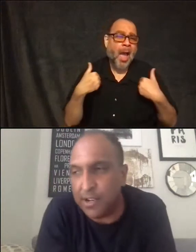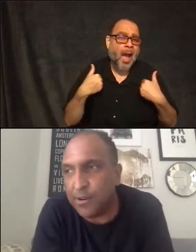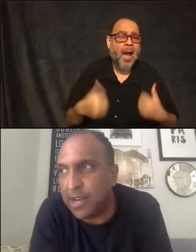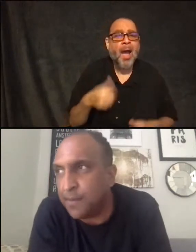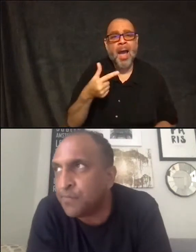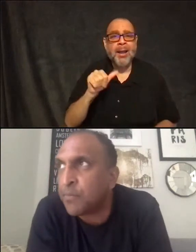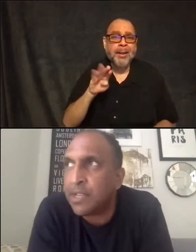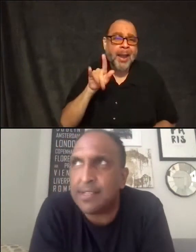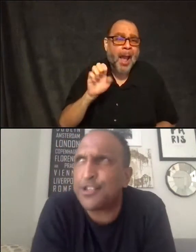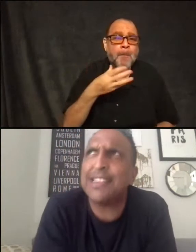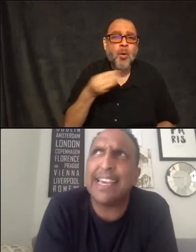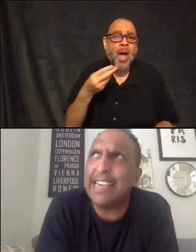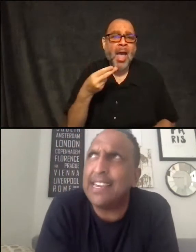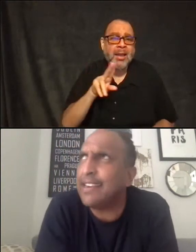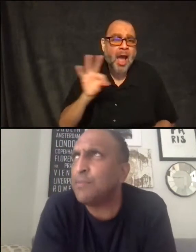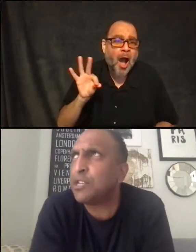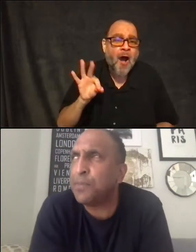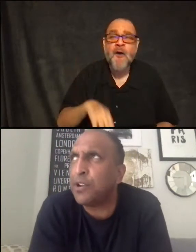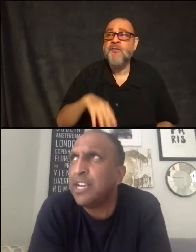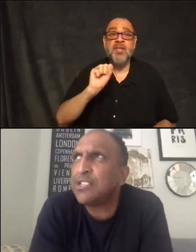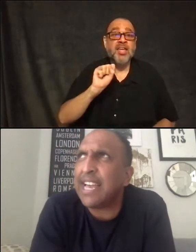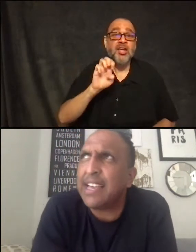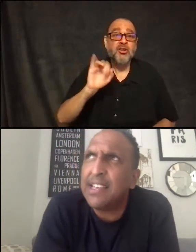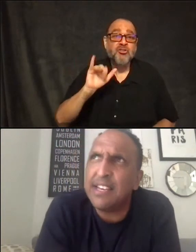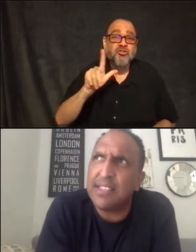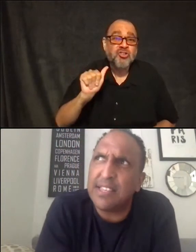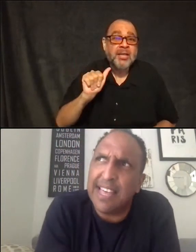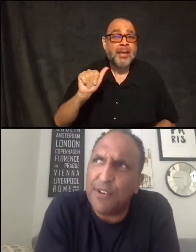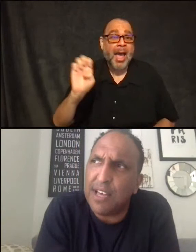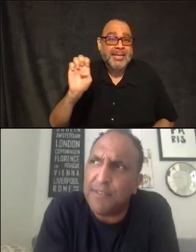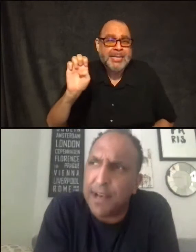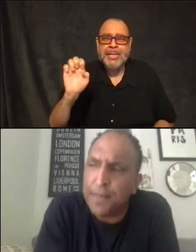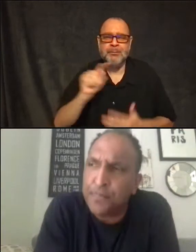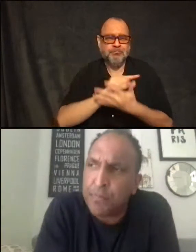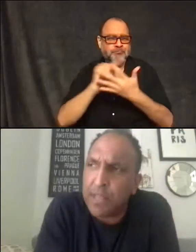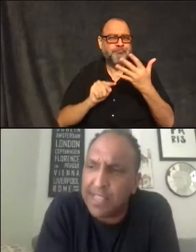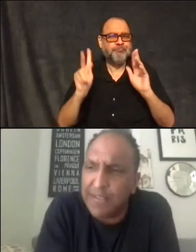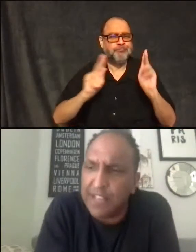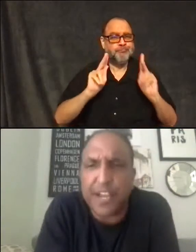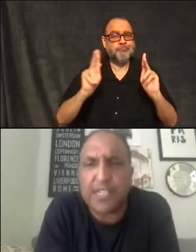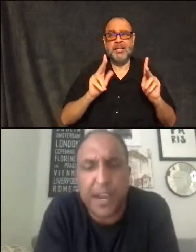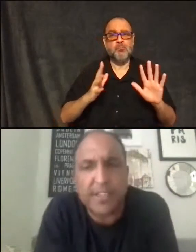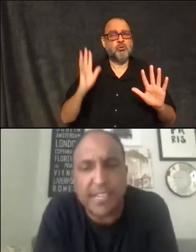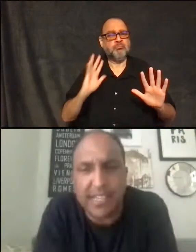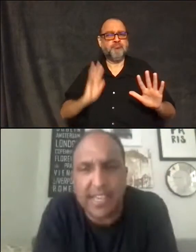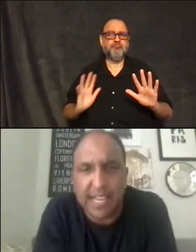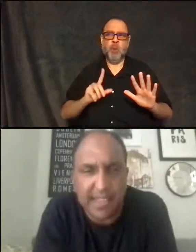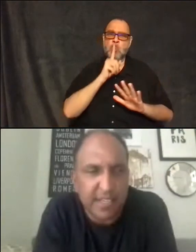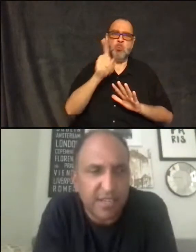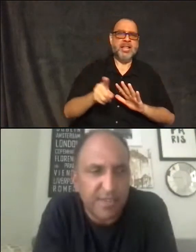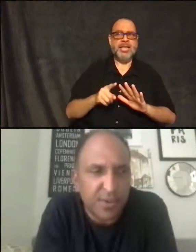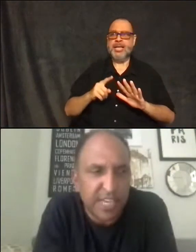and Sheila E. and a bunch of people. Just like the level of transparency